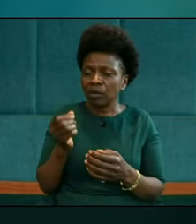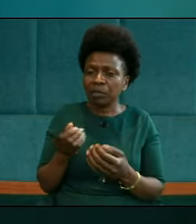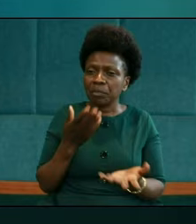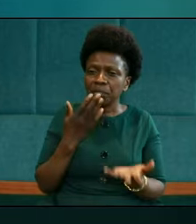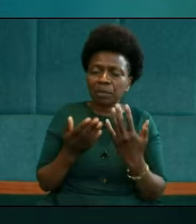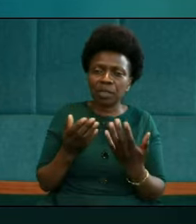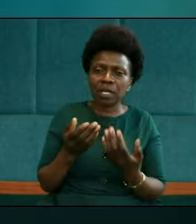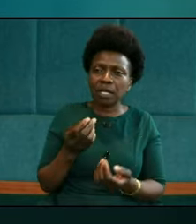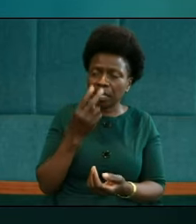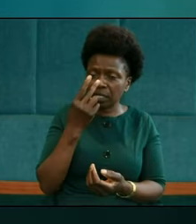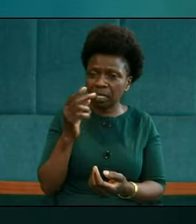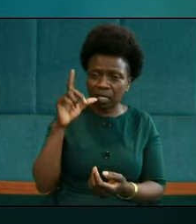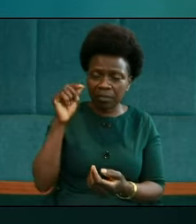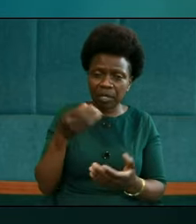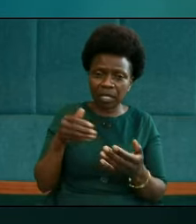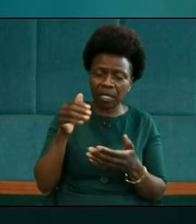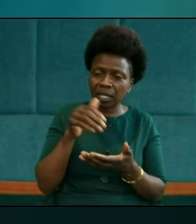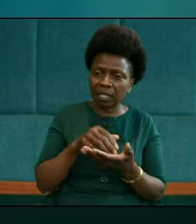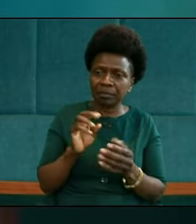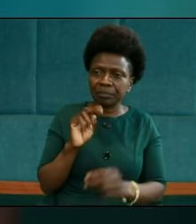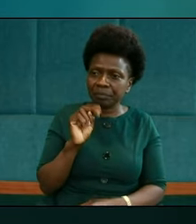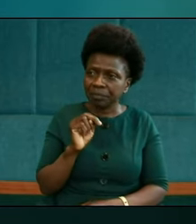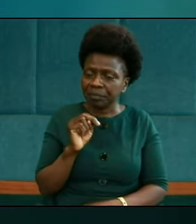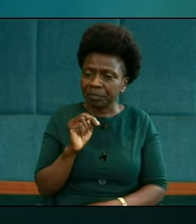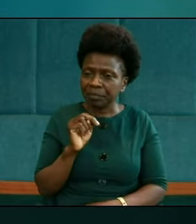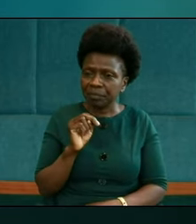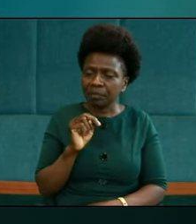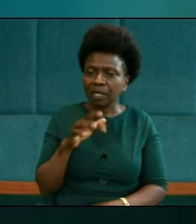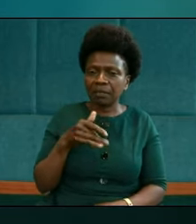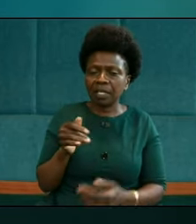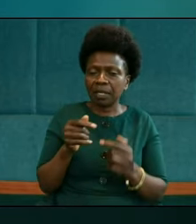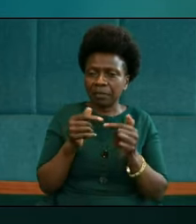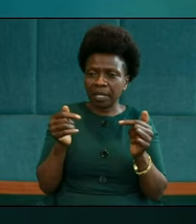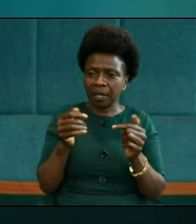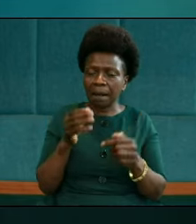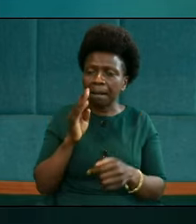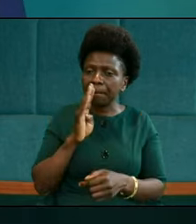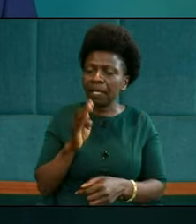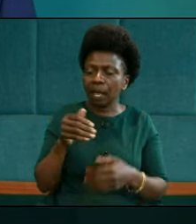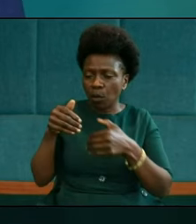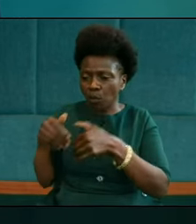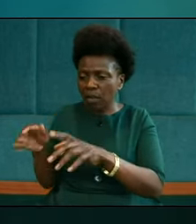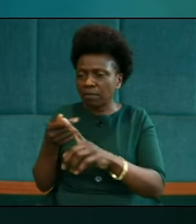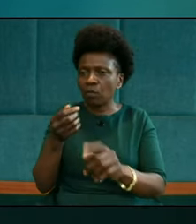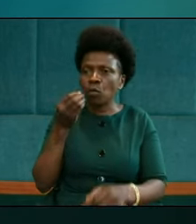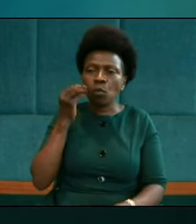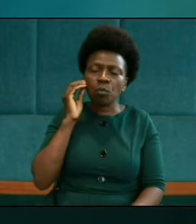The man is feeling a lot of pain being away from home. And he